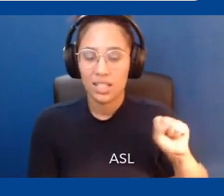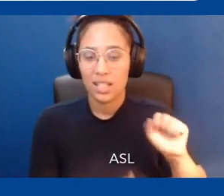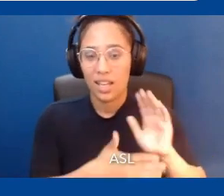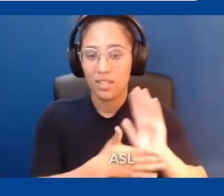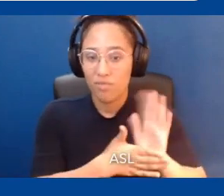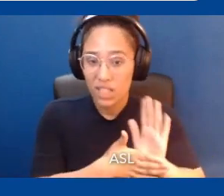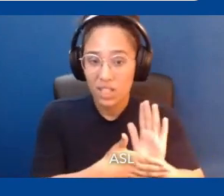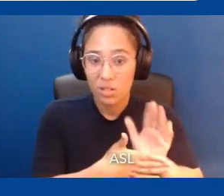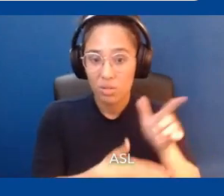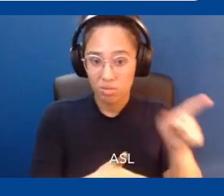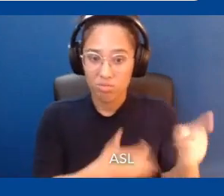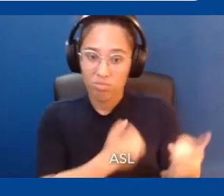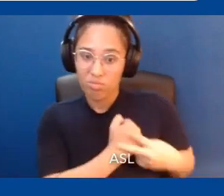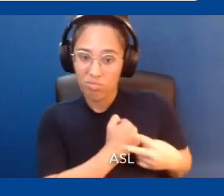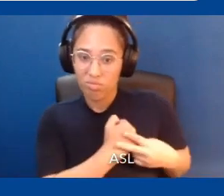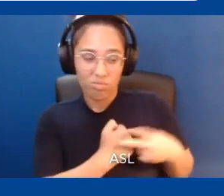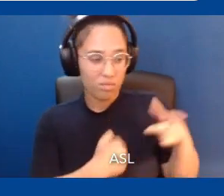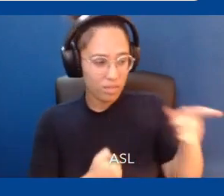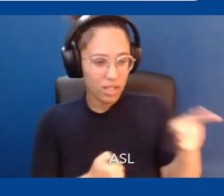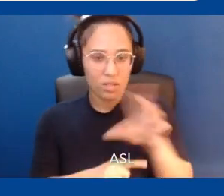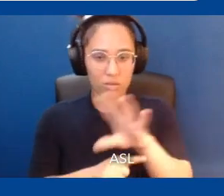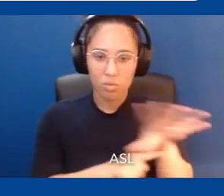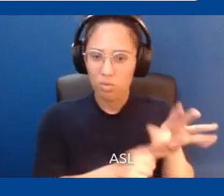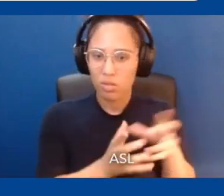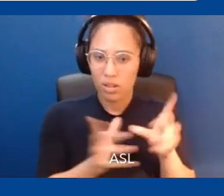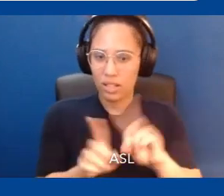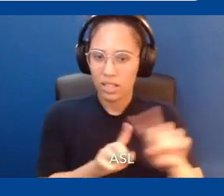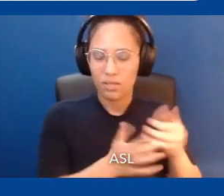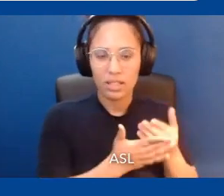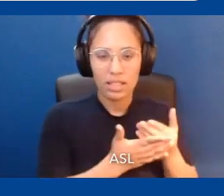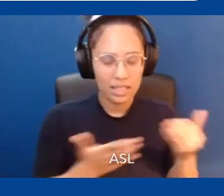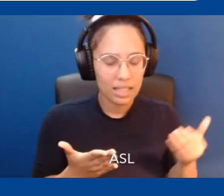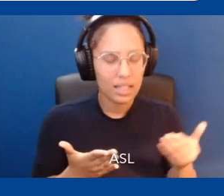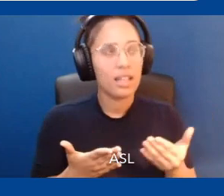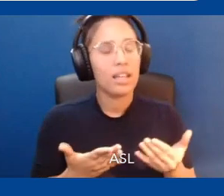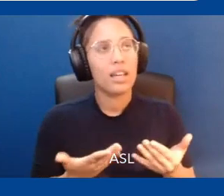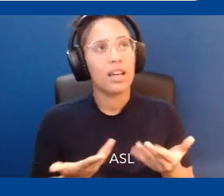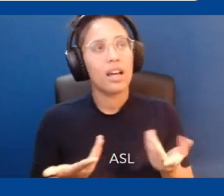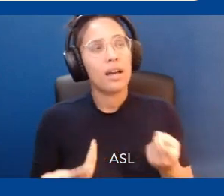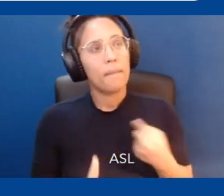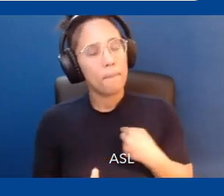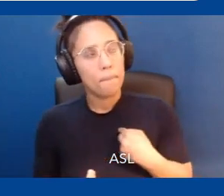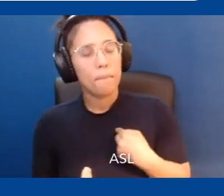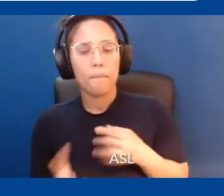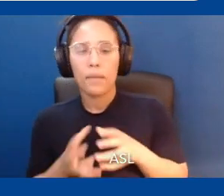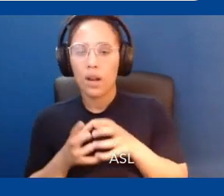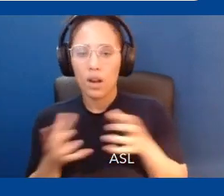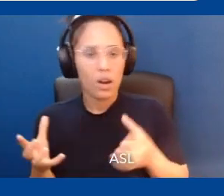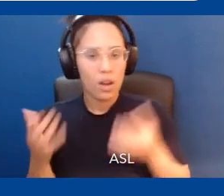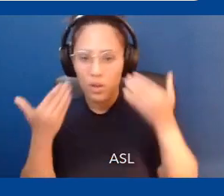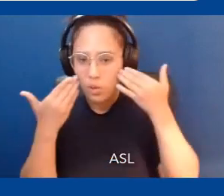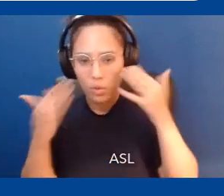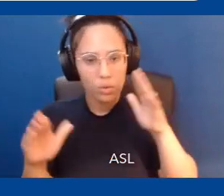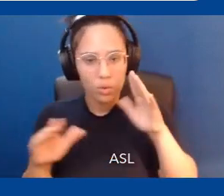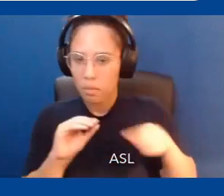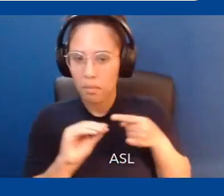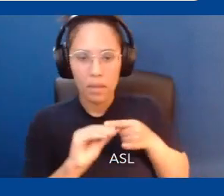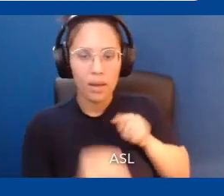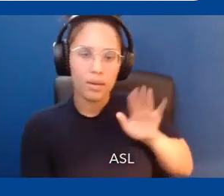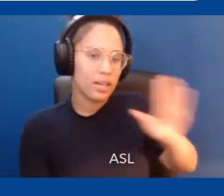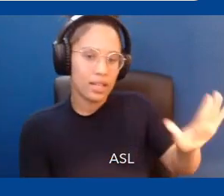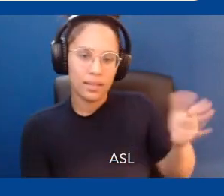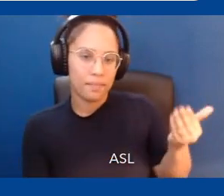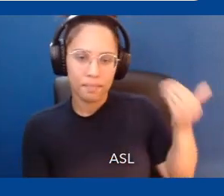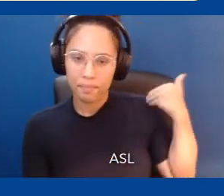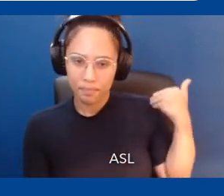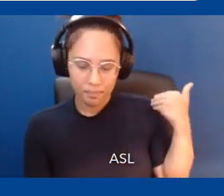and I had many like uncertainties about his past. So through